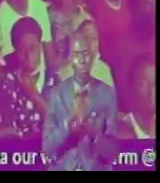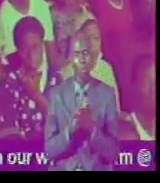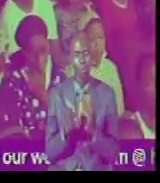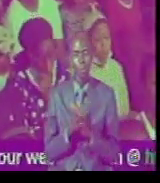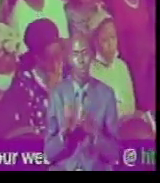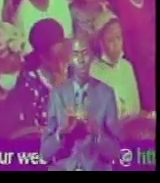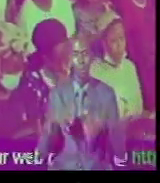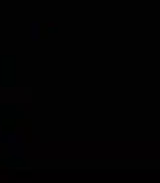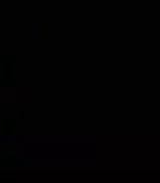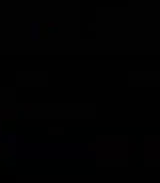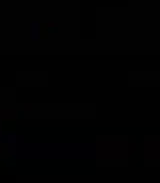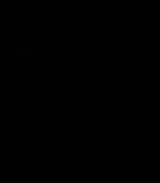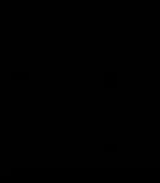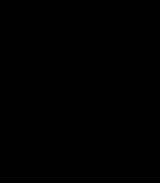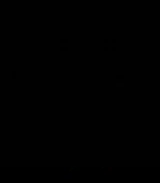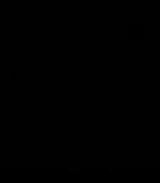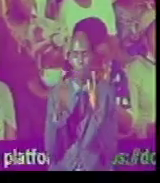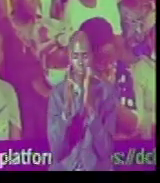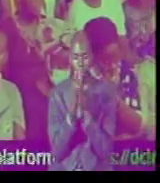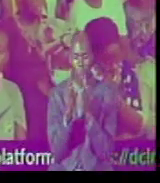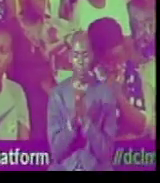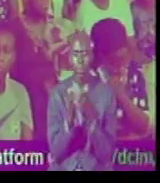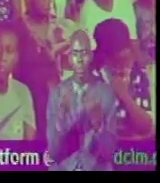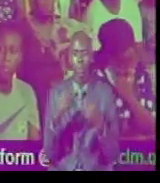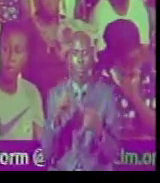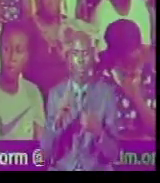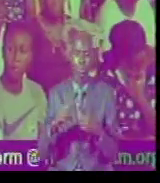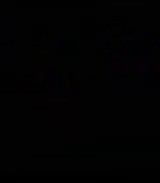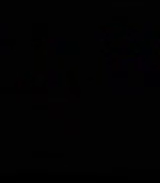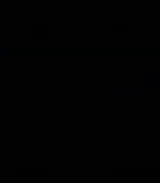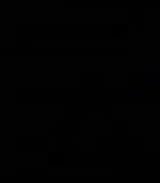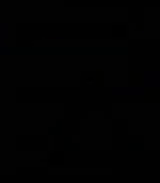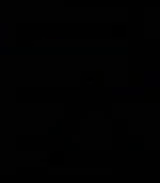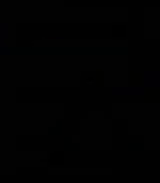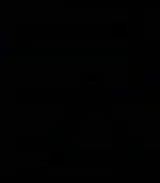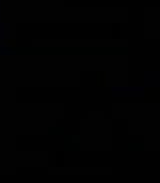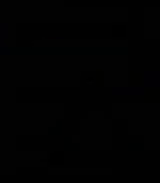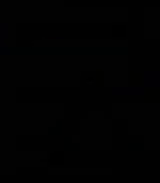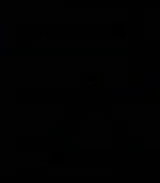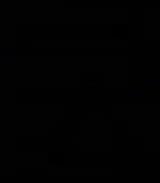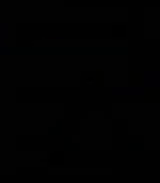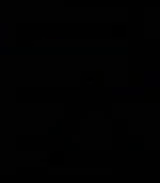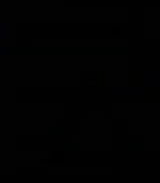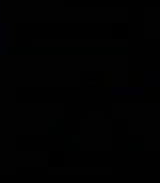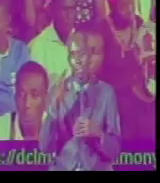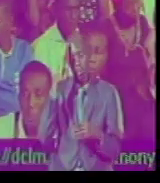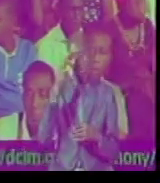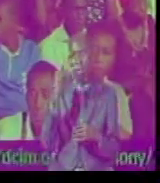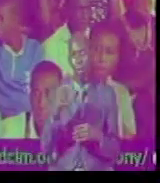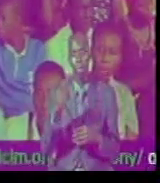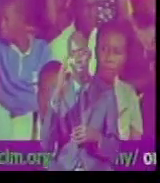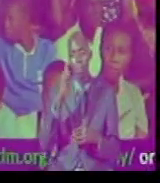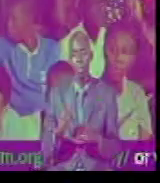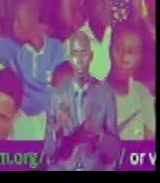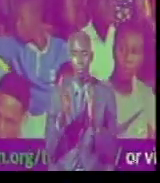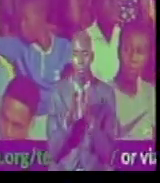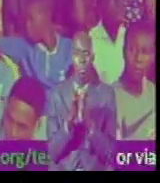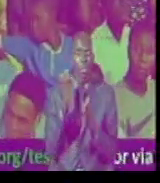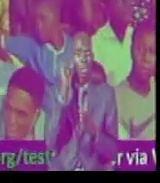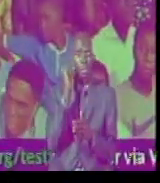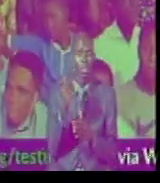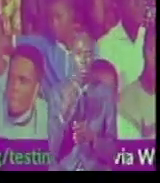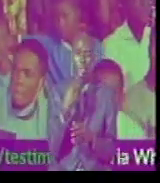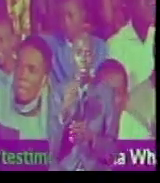to interrupt that mediocrity. After the man of God prayed, that